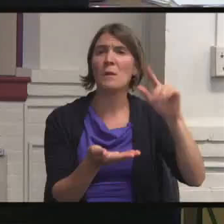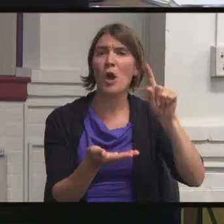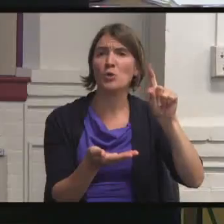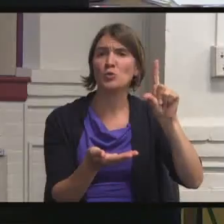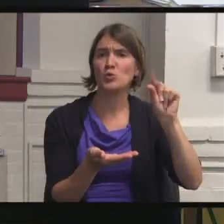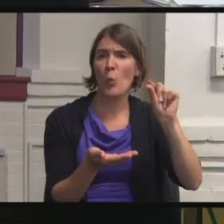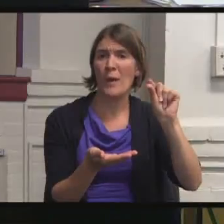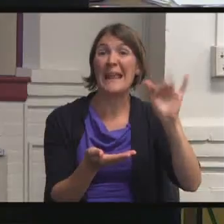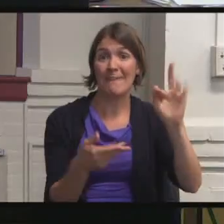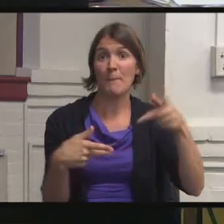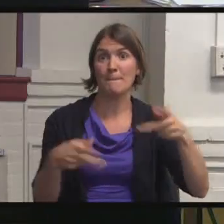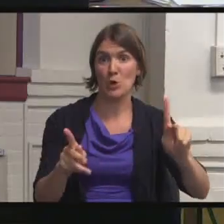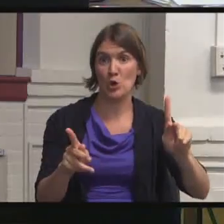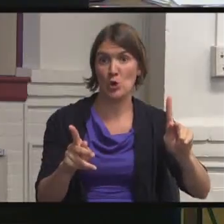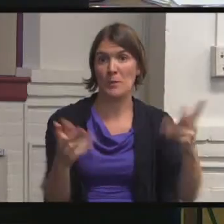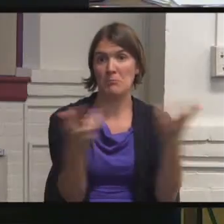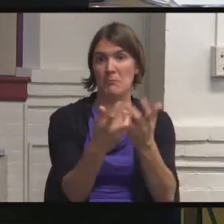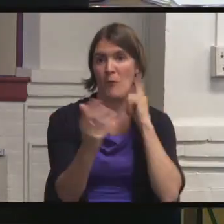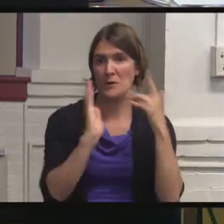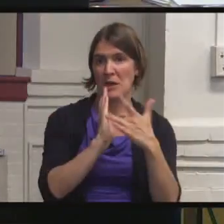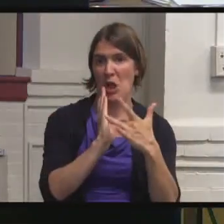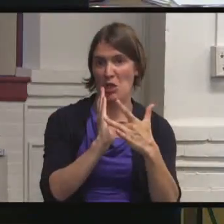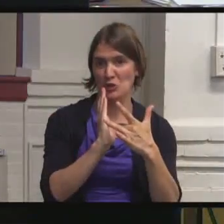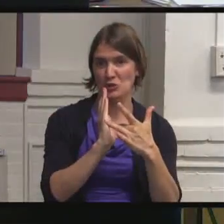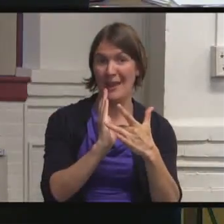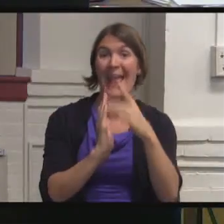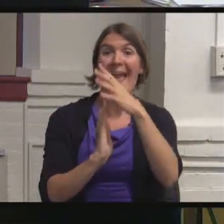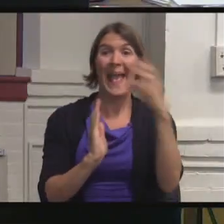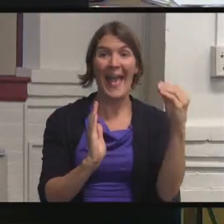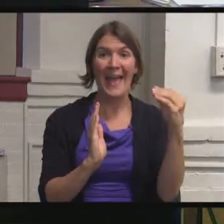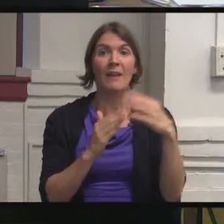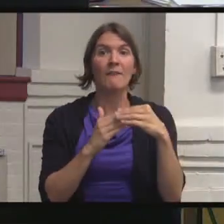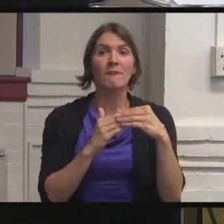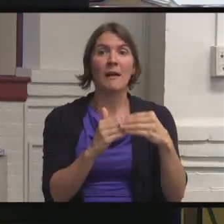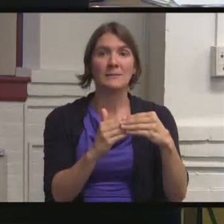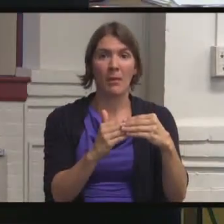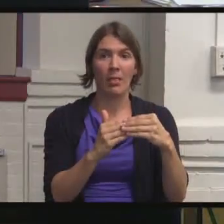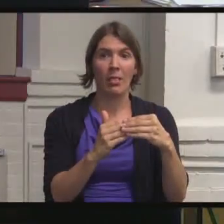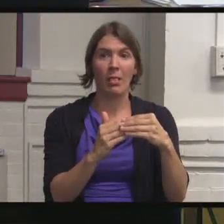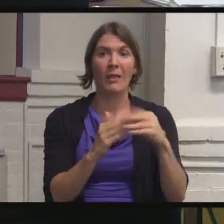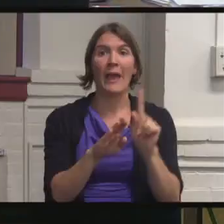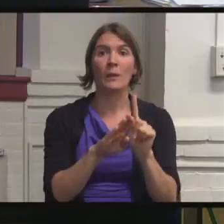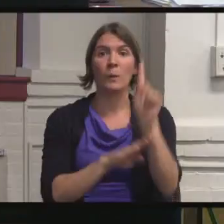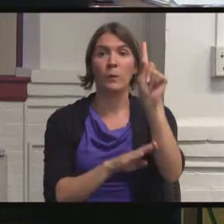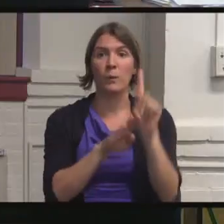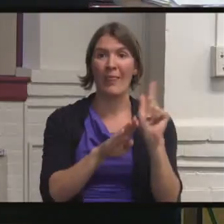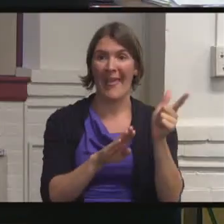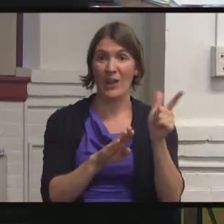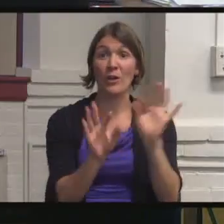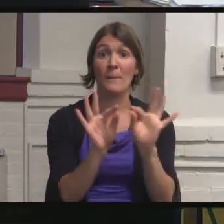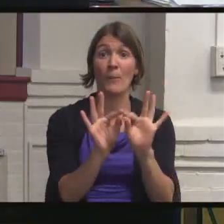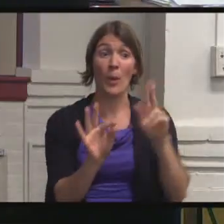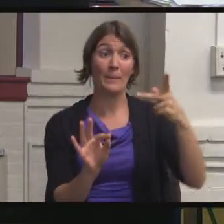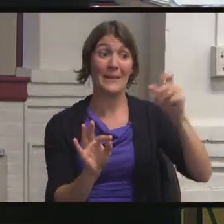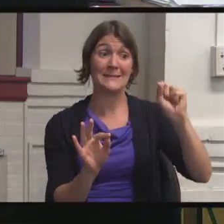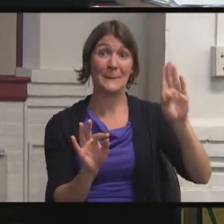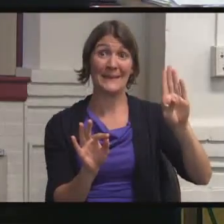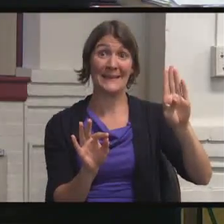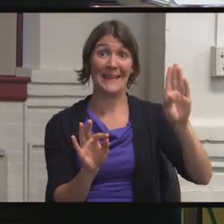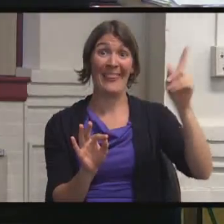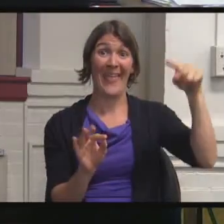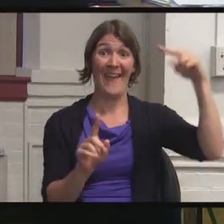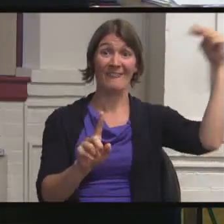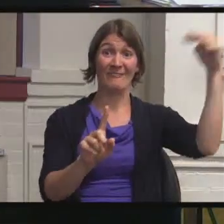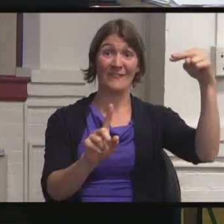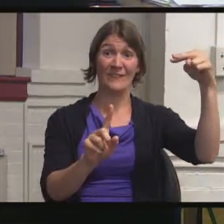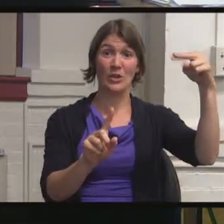if engineers say it's okay. We would build in some expandability on the tower, with the understanding that the way the Public Service Board works,